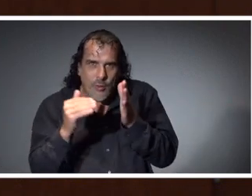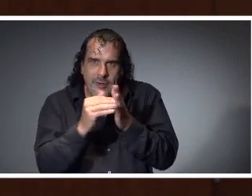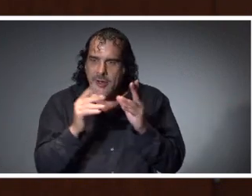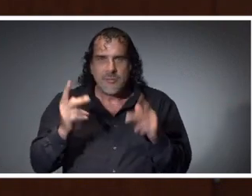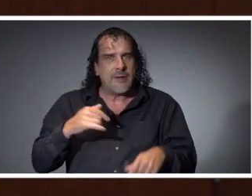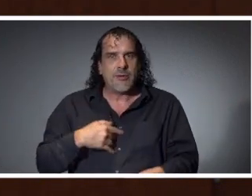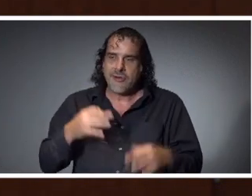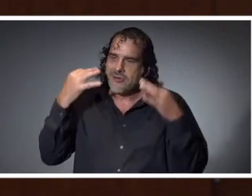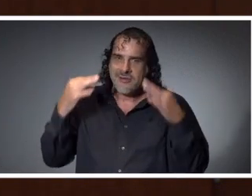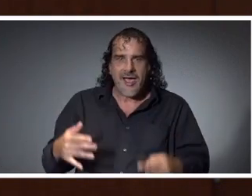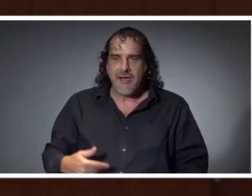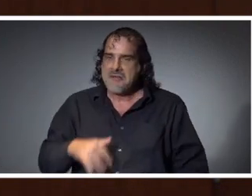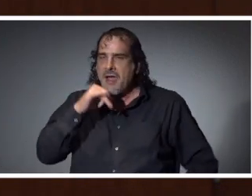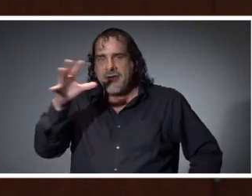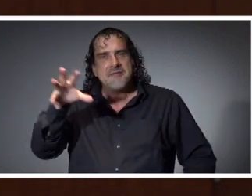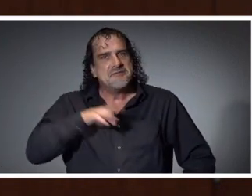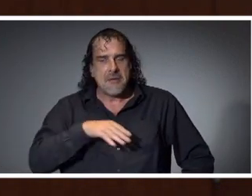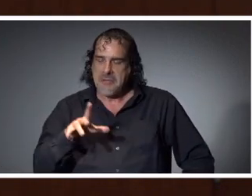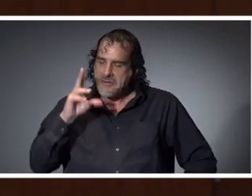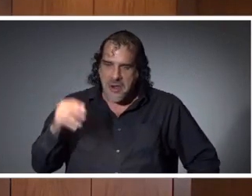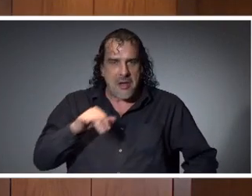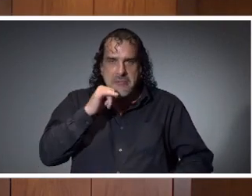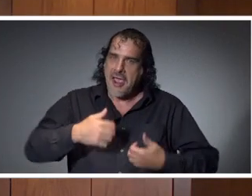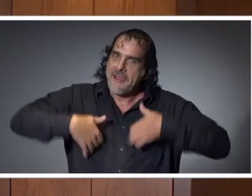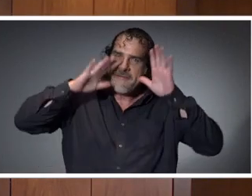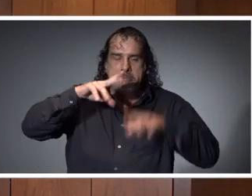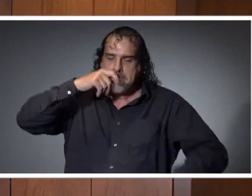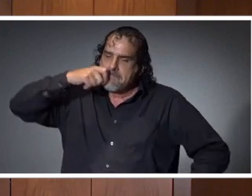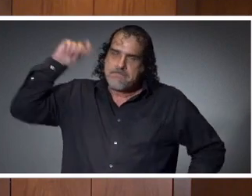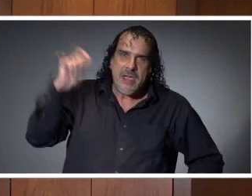to accept that as something we're willing to give up.